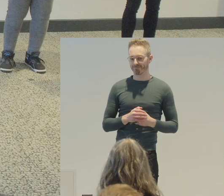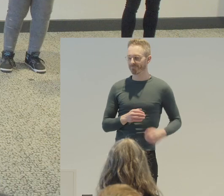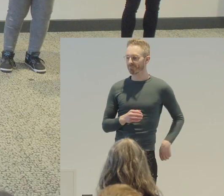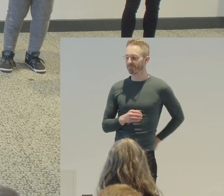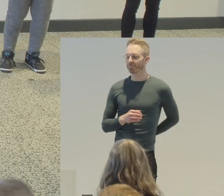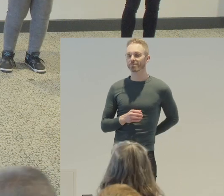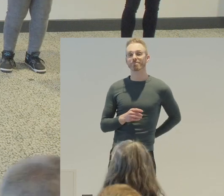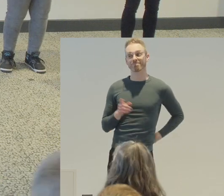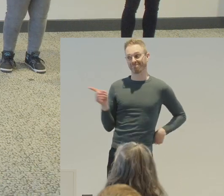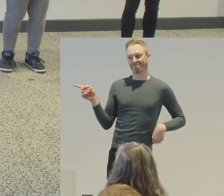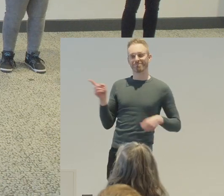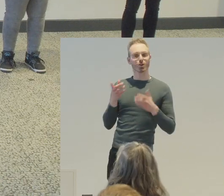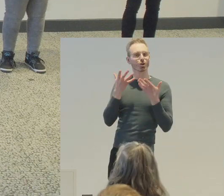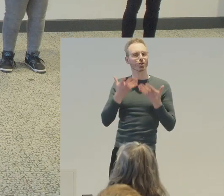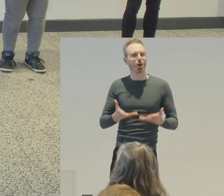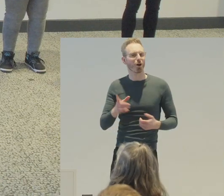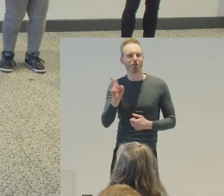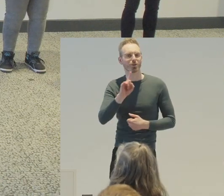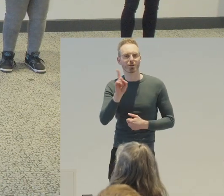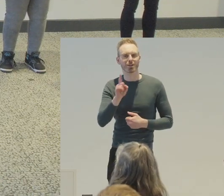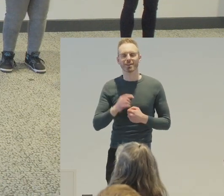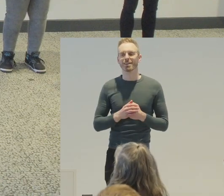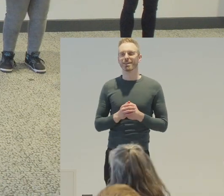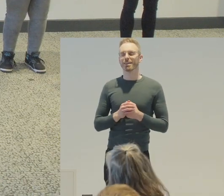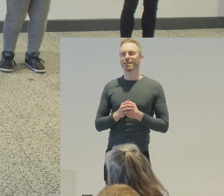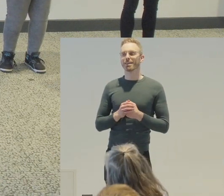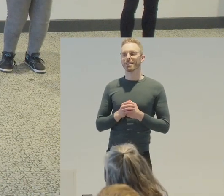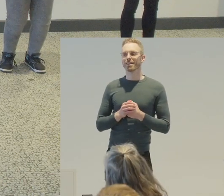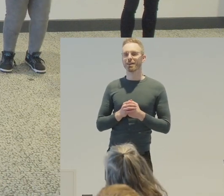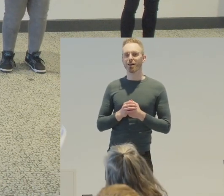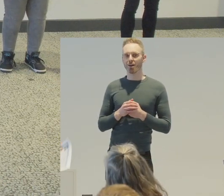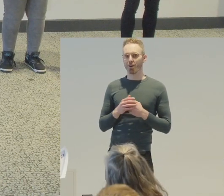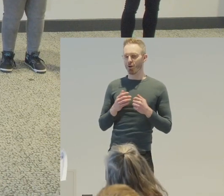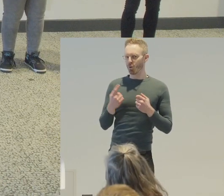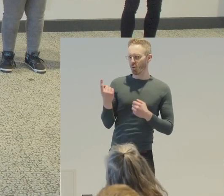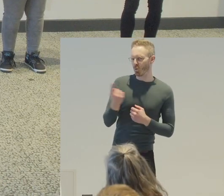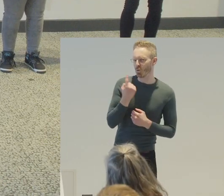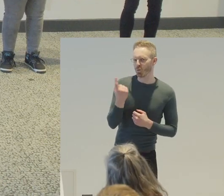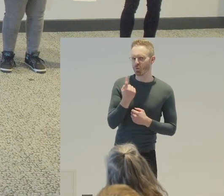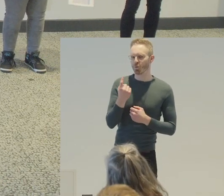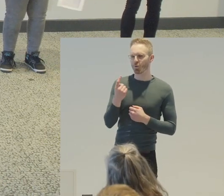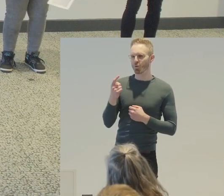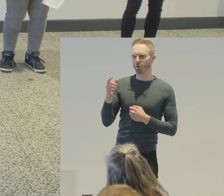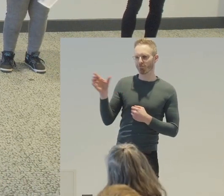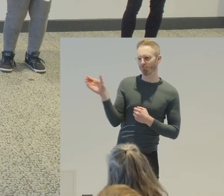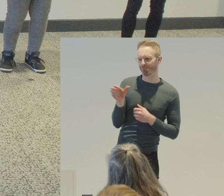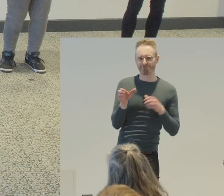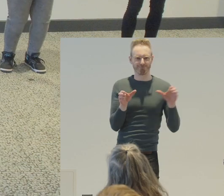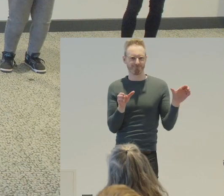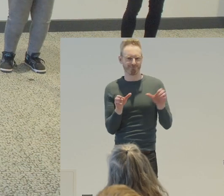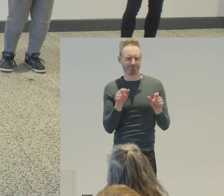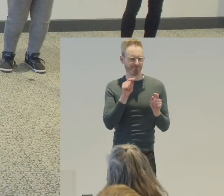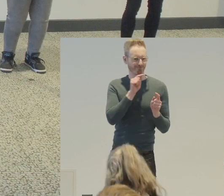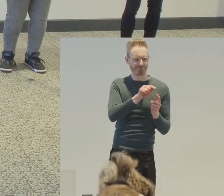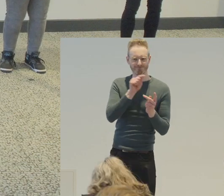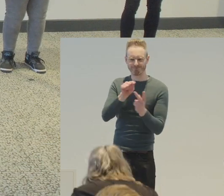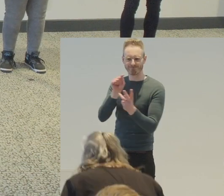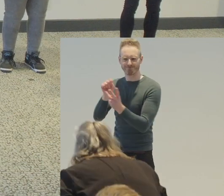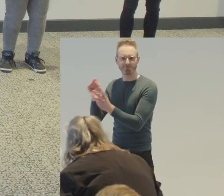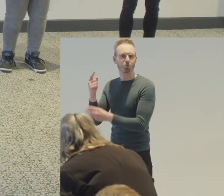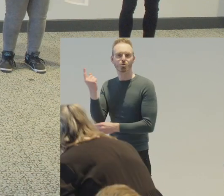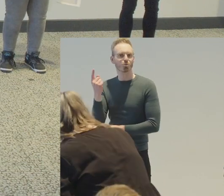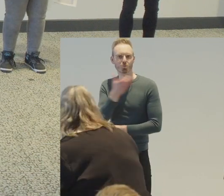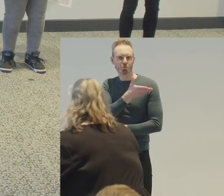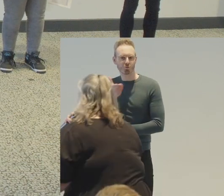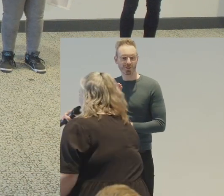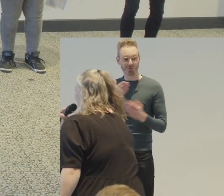So now we are going to see who else is in the room with us. So please,